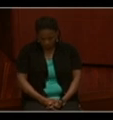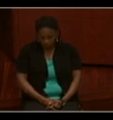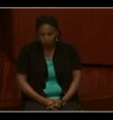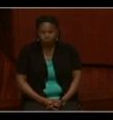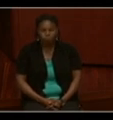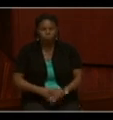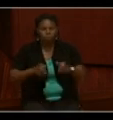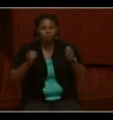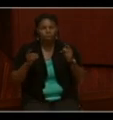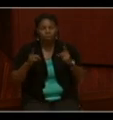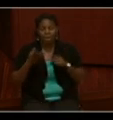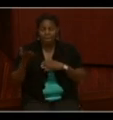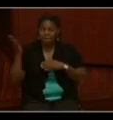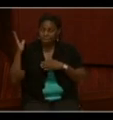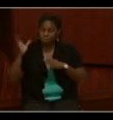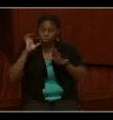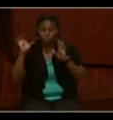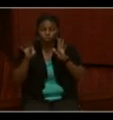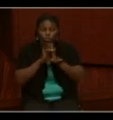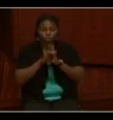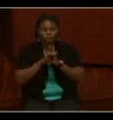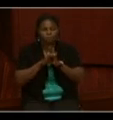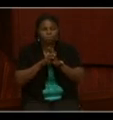Okay, these are photographs of